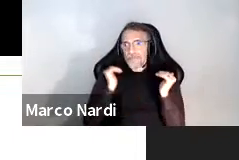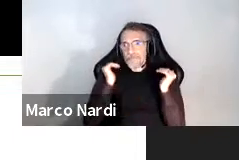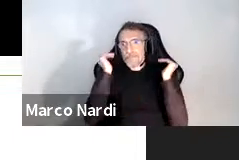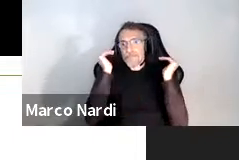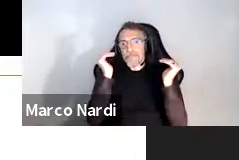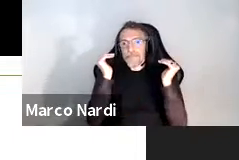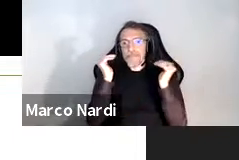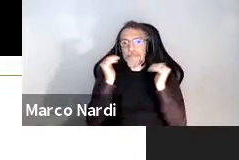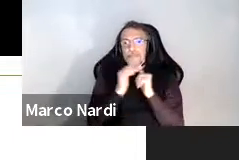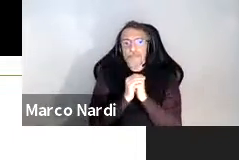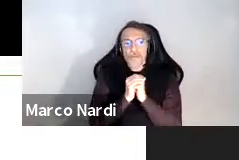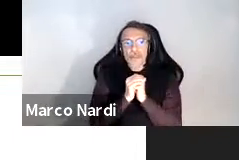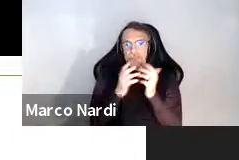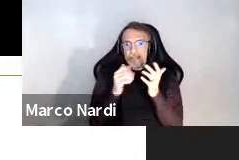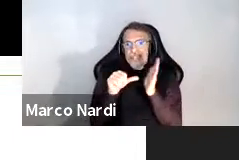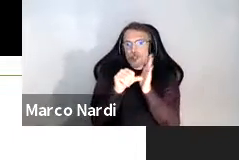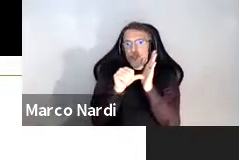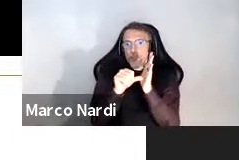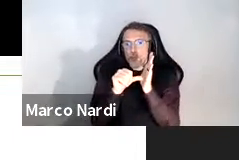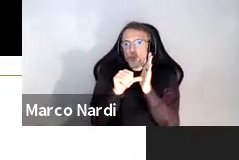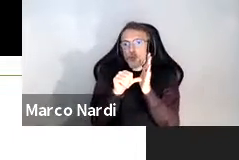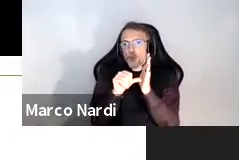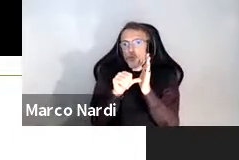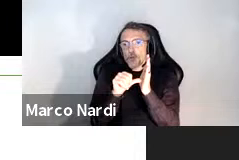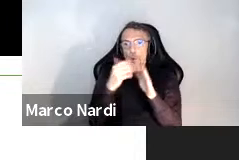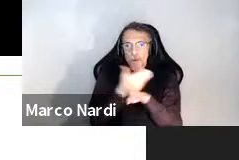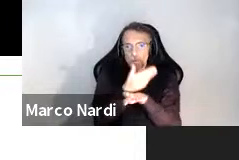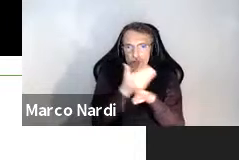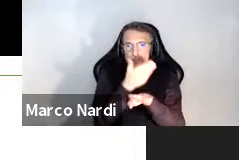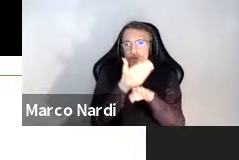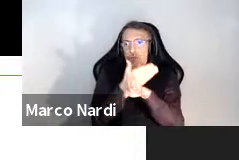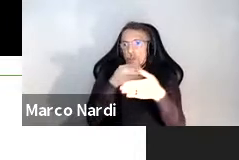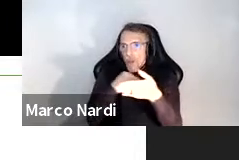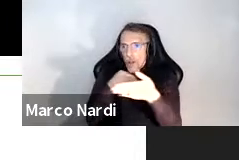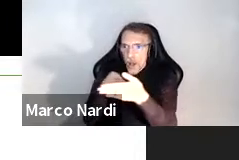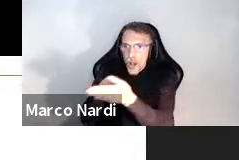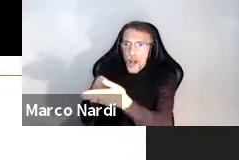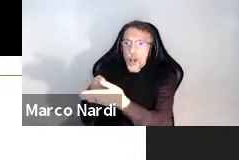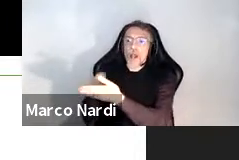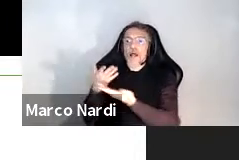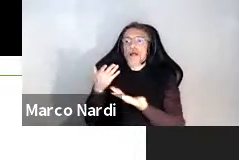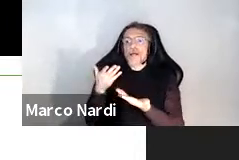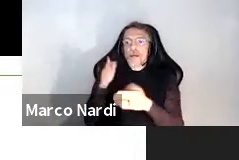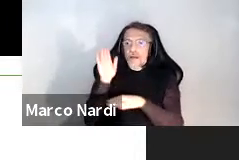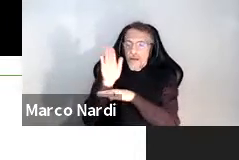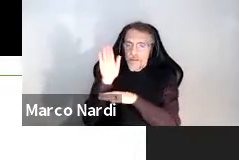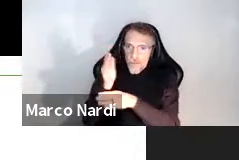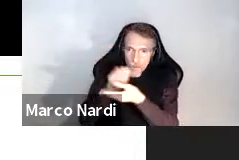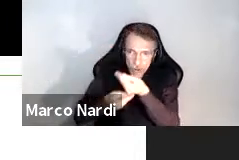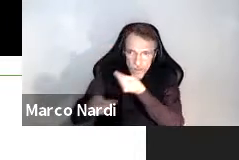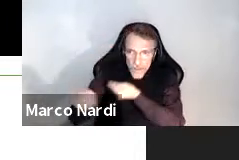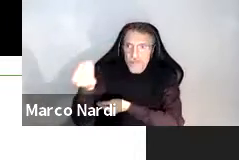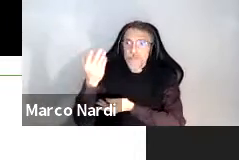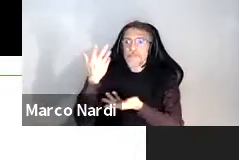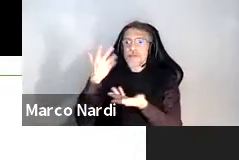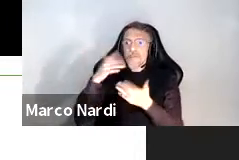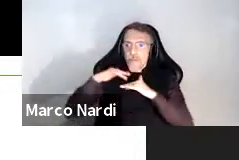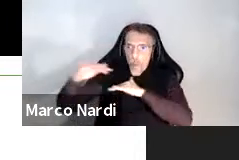cyber issues, operational constraints, foreign exchange